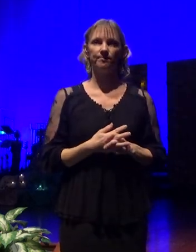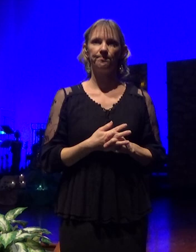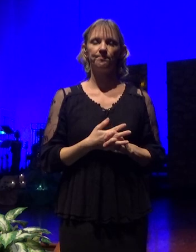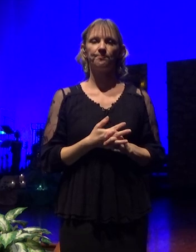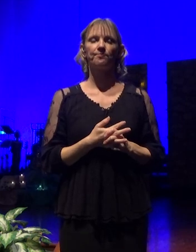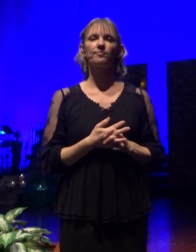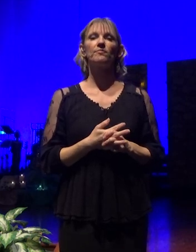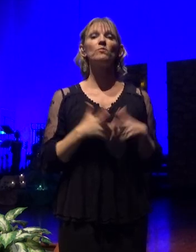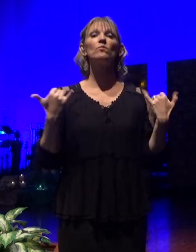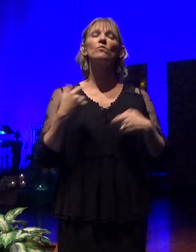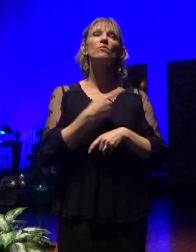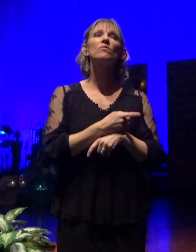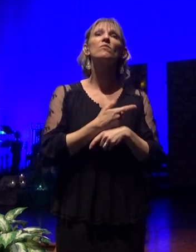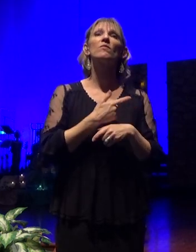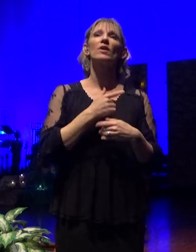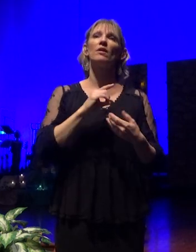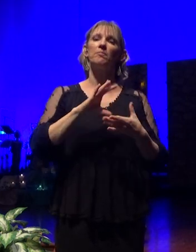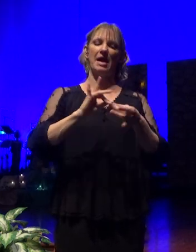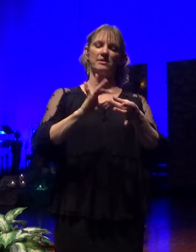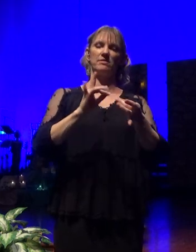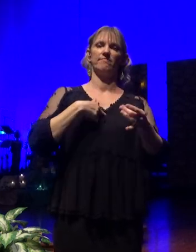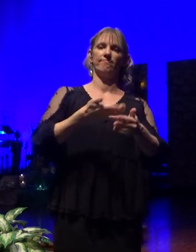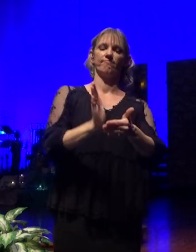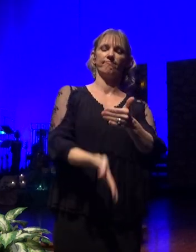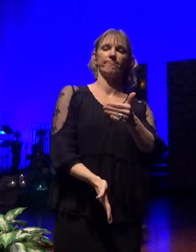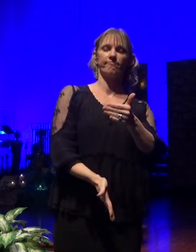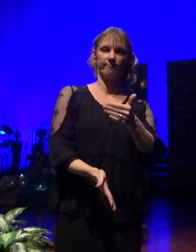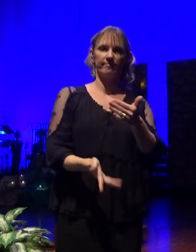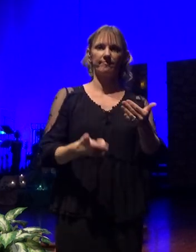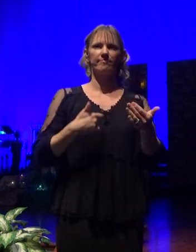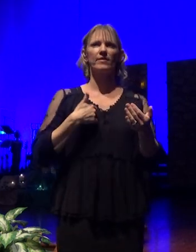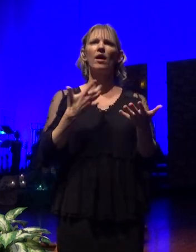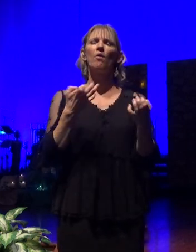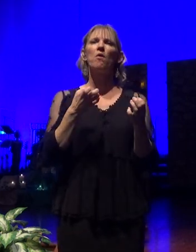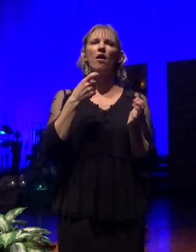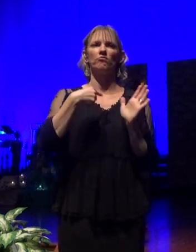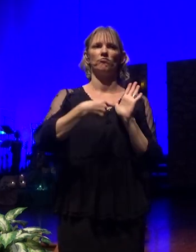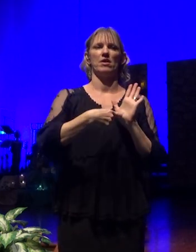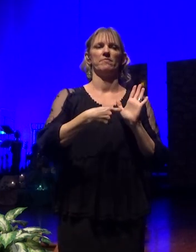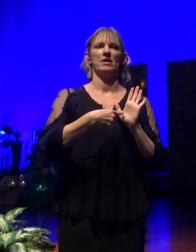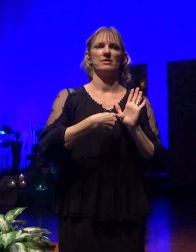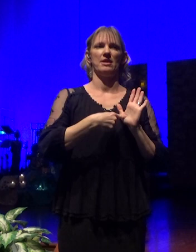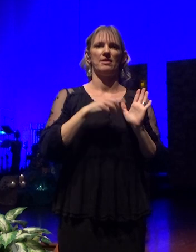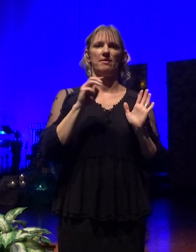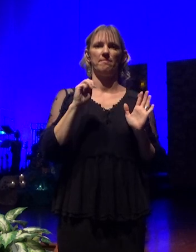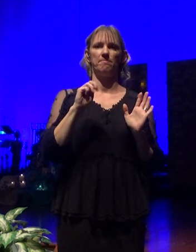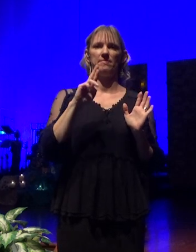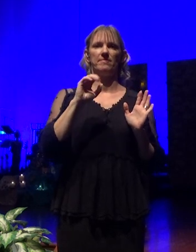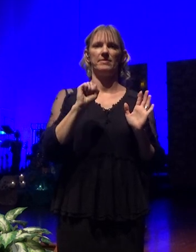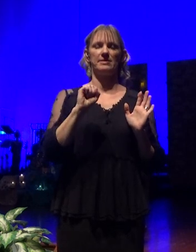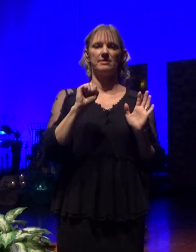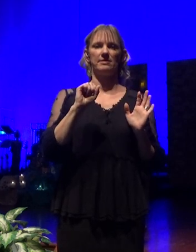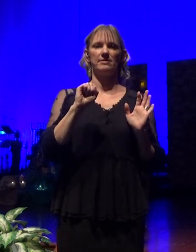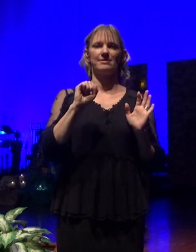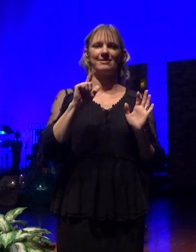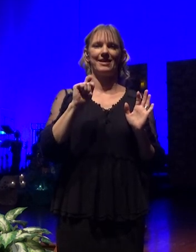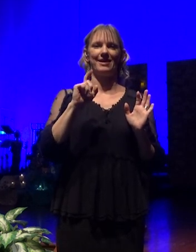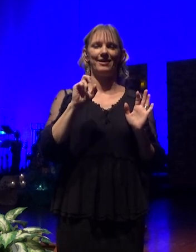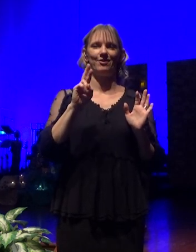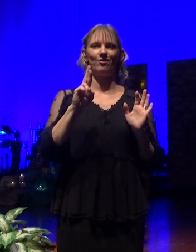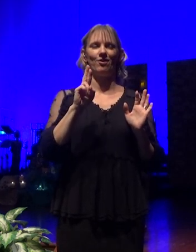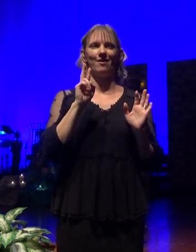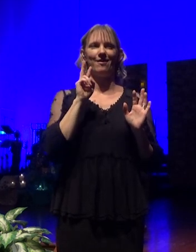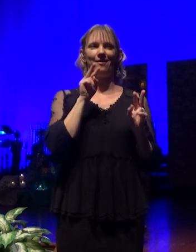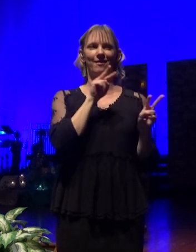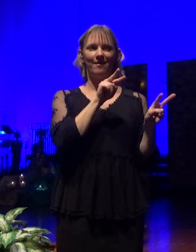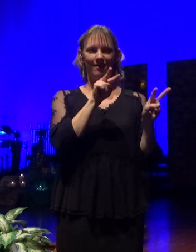And today, as I complete this message, I want to represent Mrs. Slater and look at us all